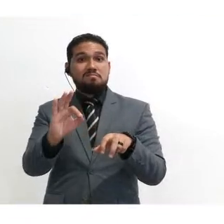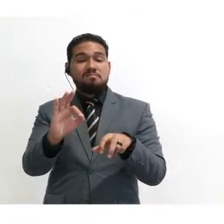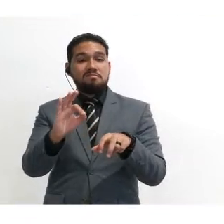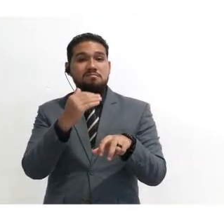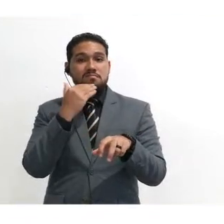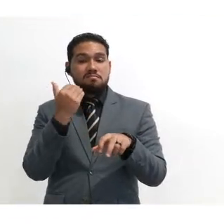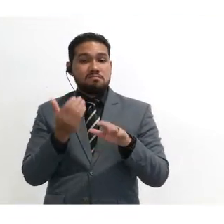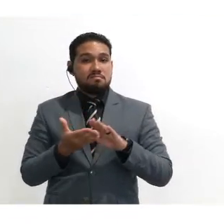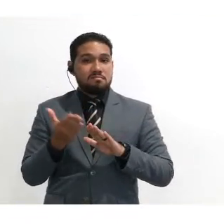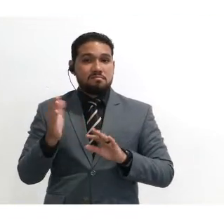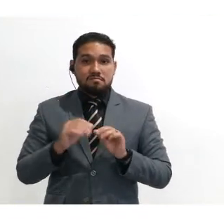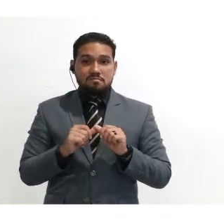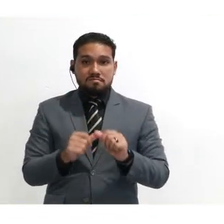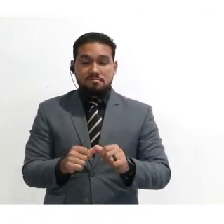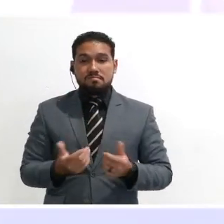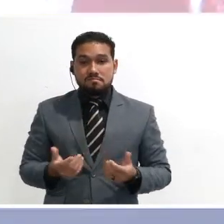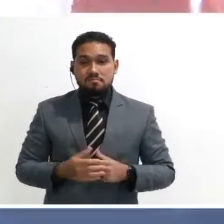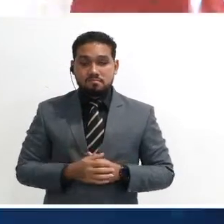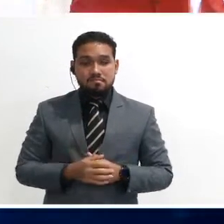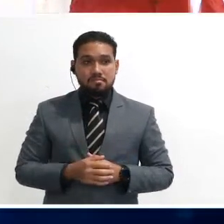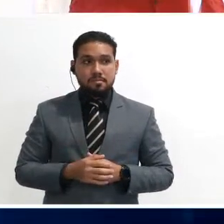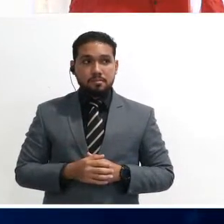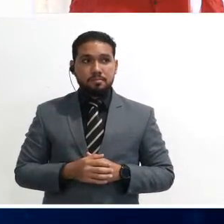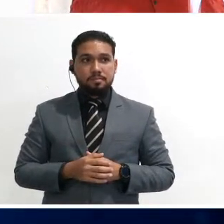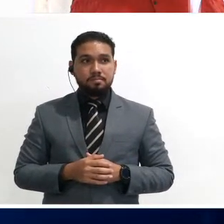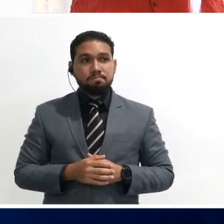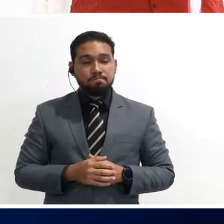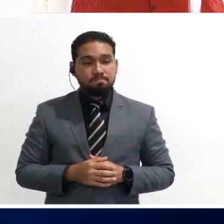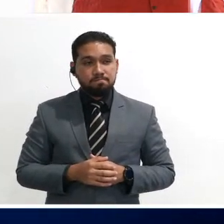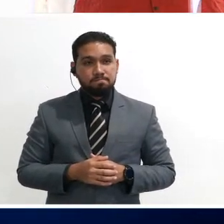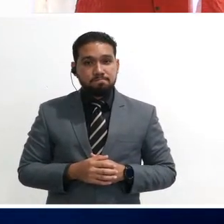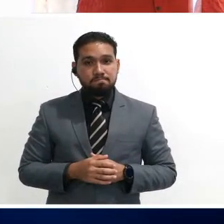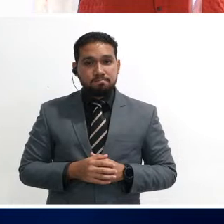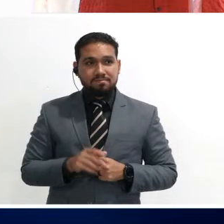And this was actually the original SIP presentation